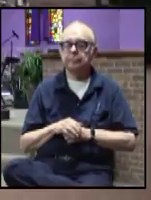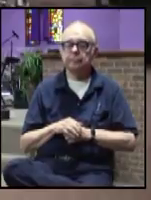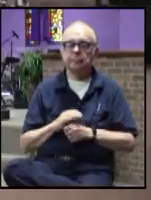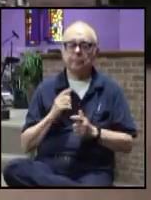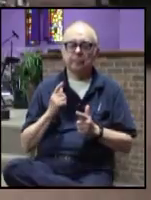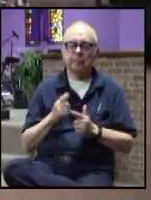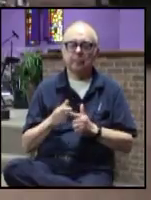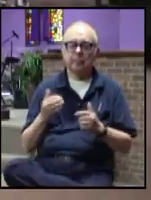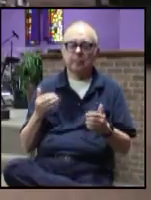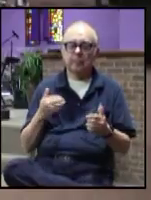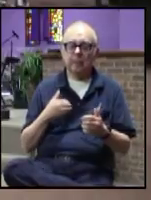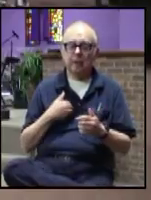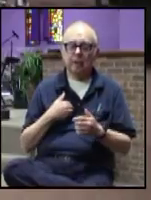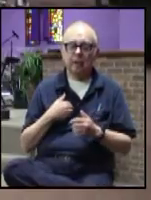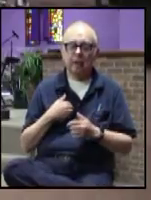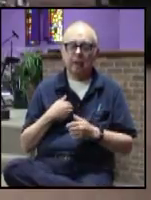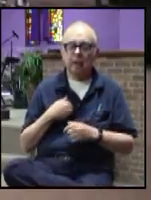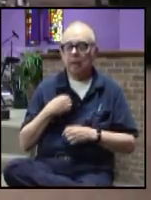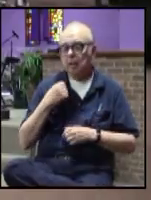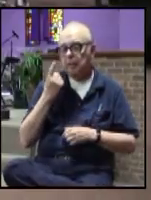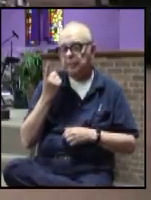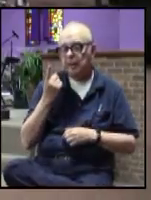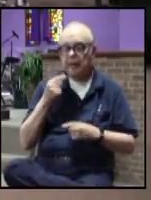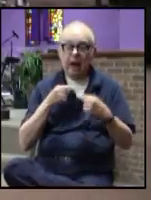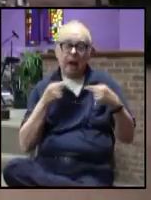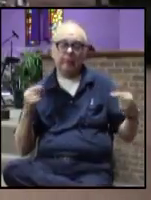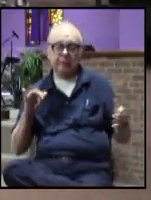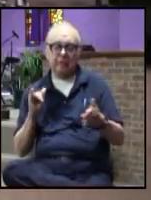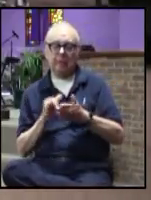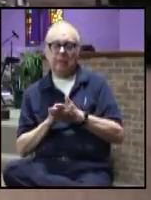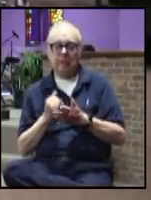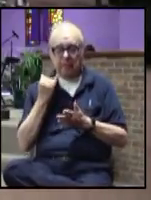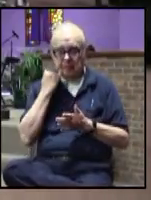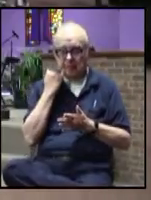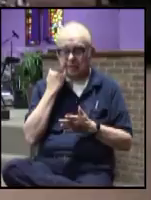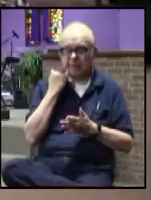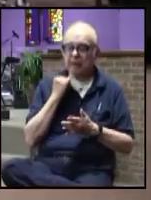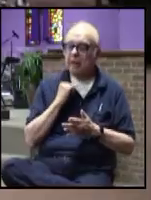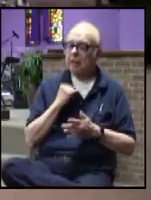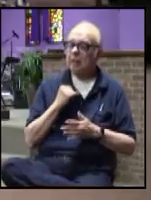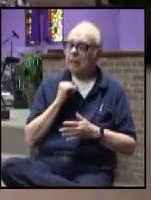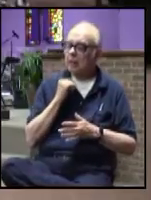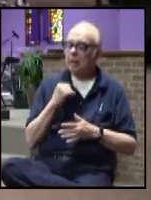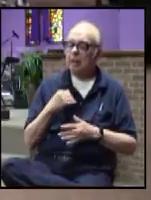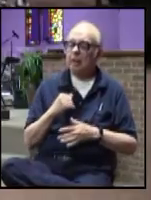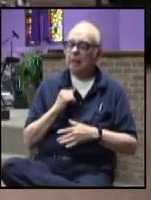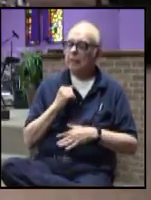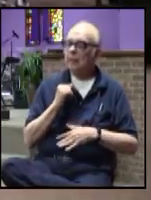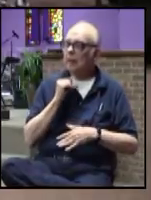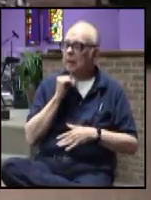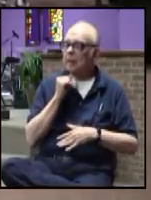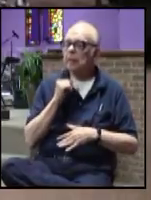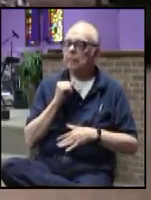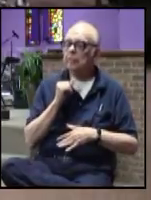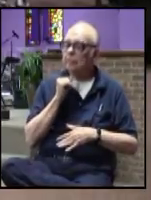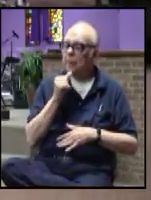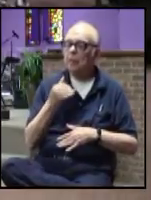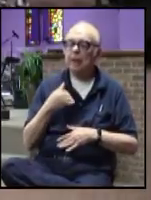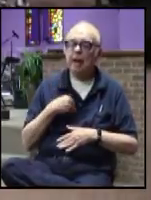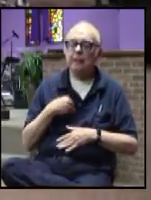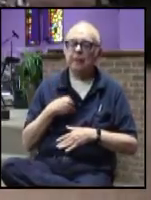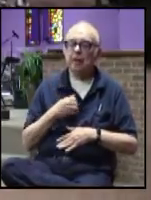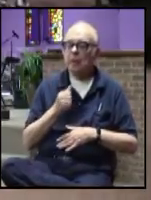then do you also understand the converse of that? Which says, if I'm impatient, I'm unloving.